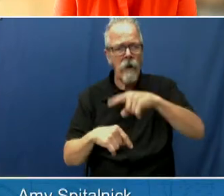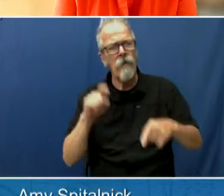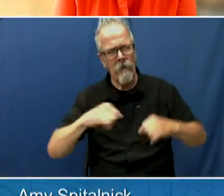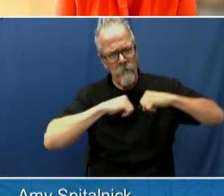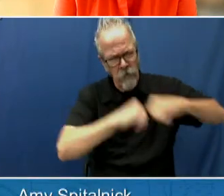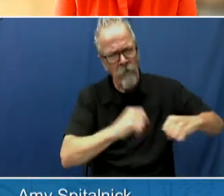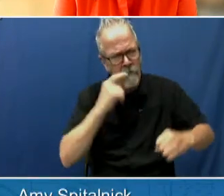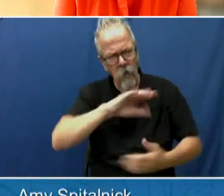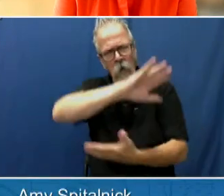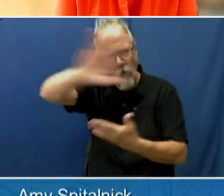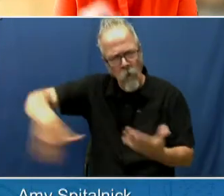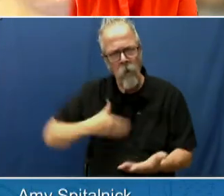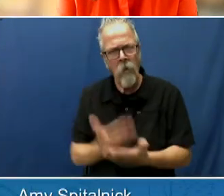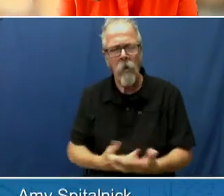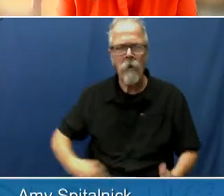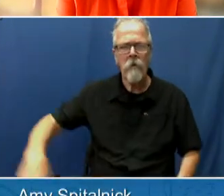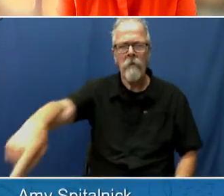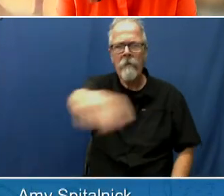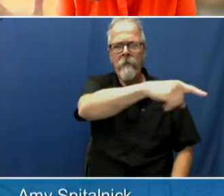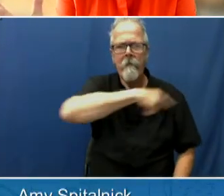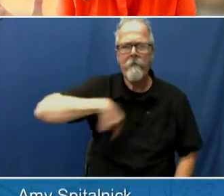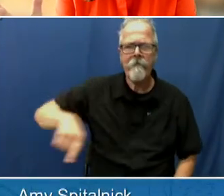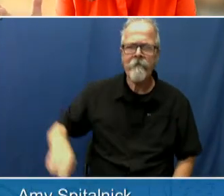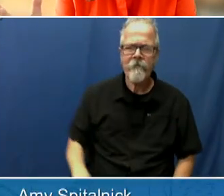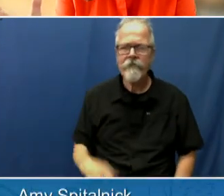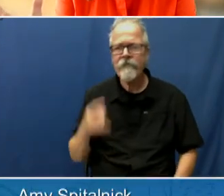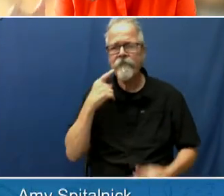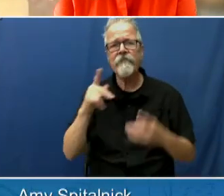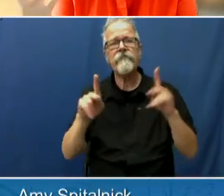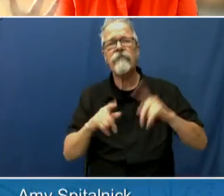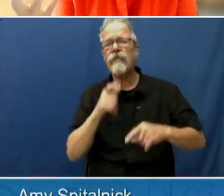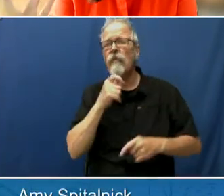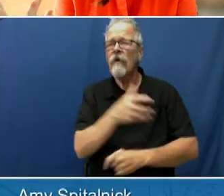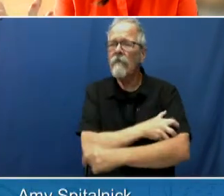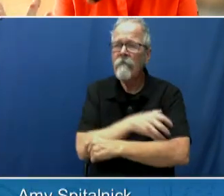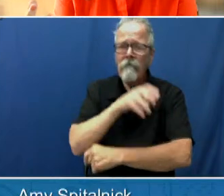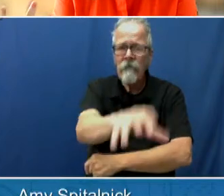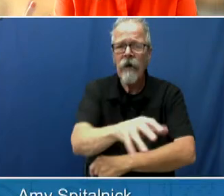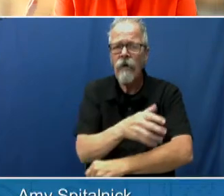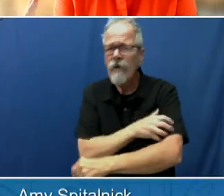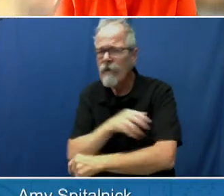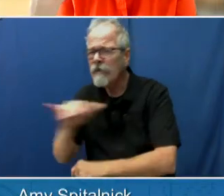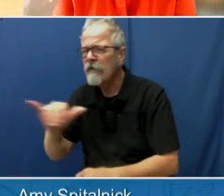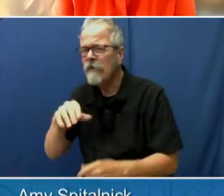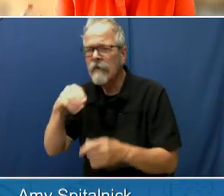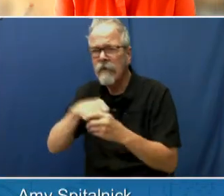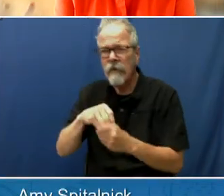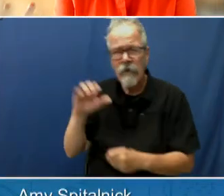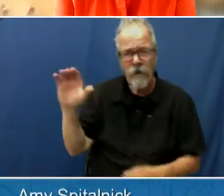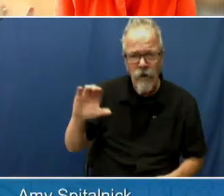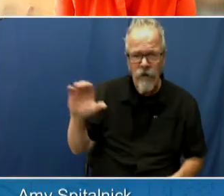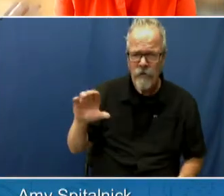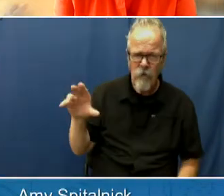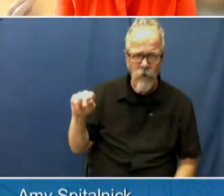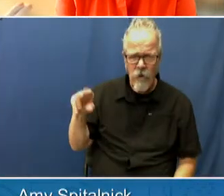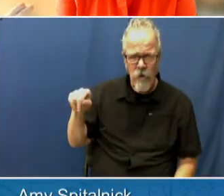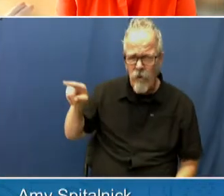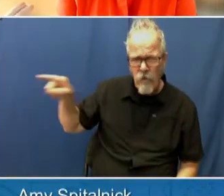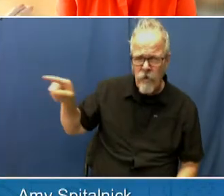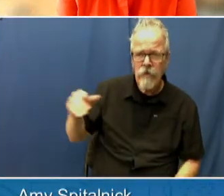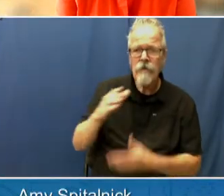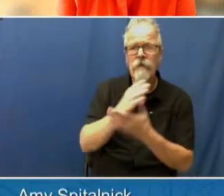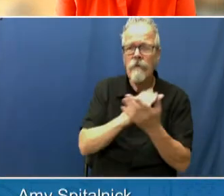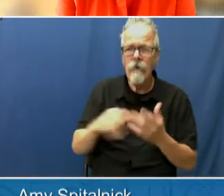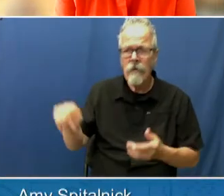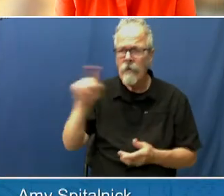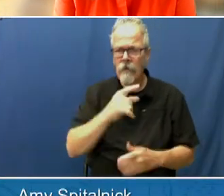individual citizens like the brave plaintiffs in our Charlottesville case and people like you who are, of course, coming out today to stand up against